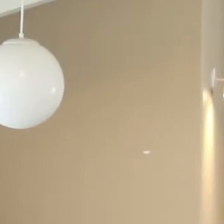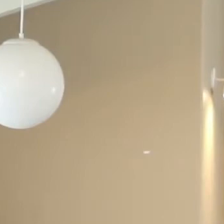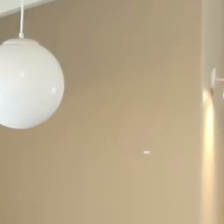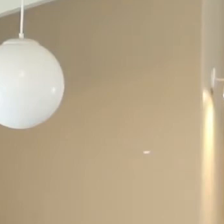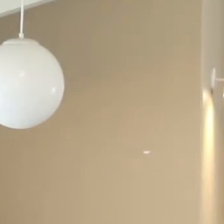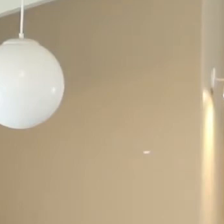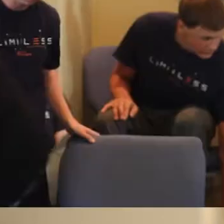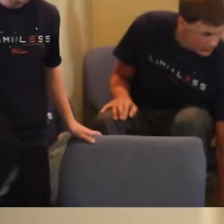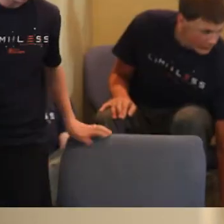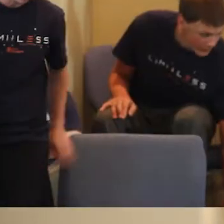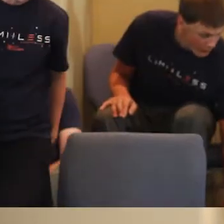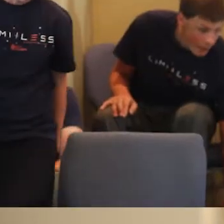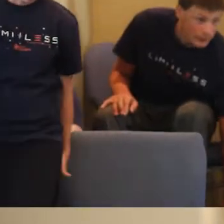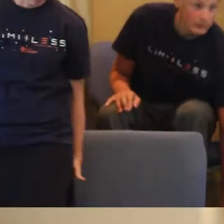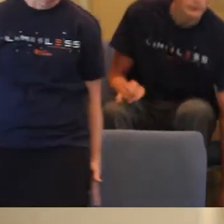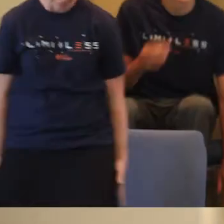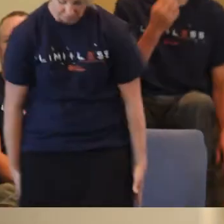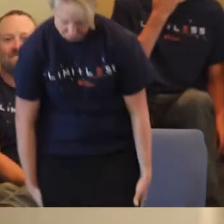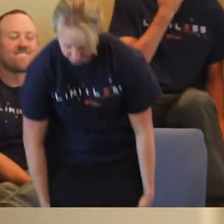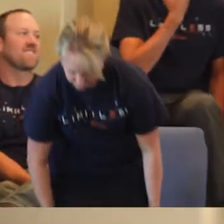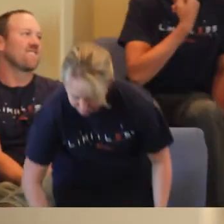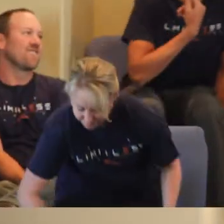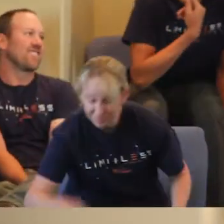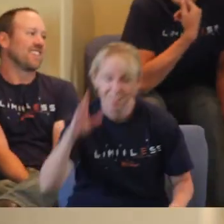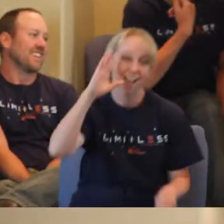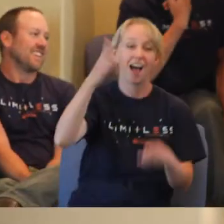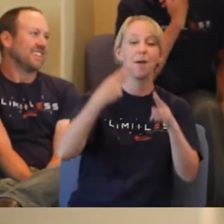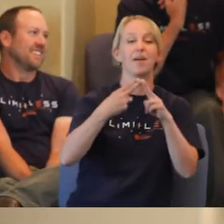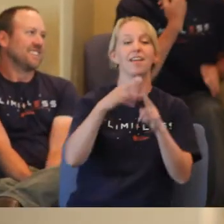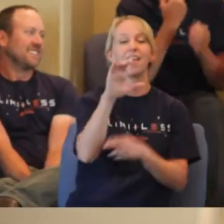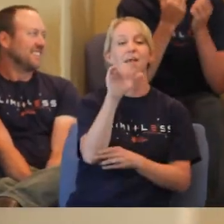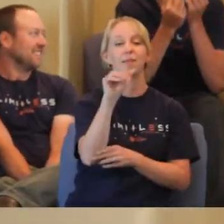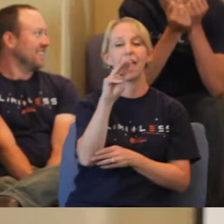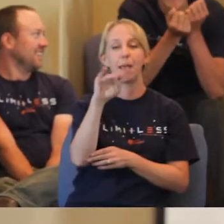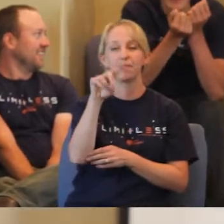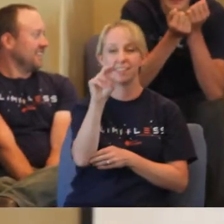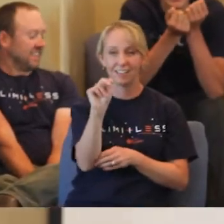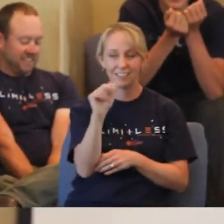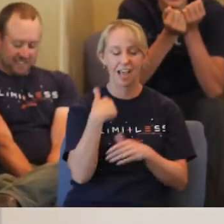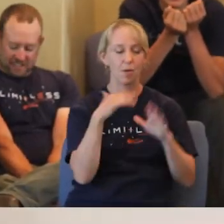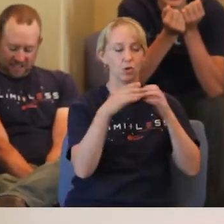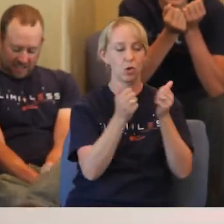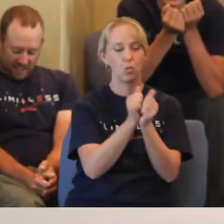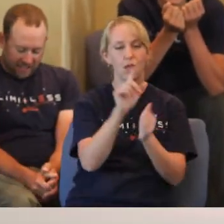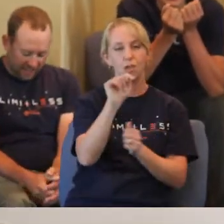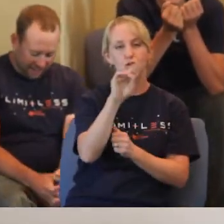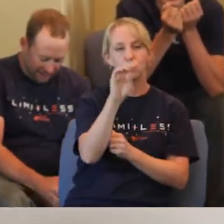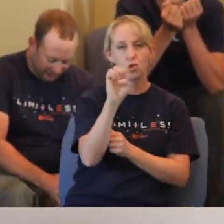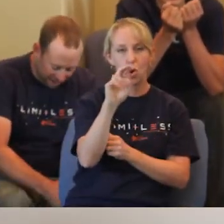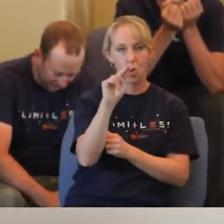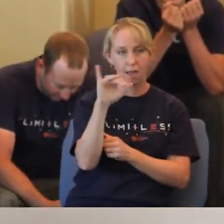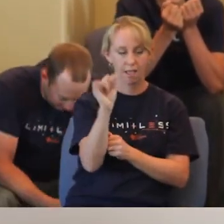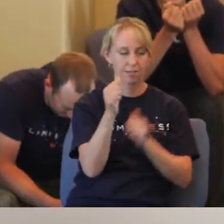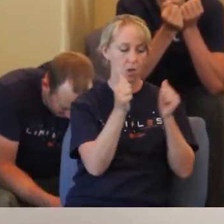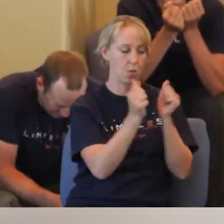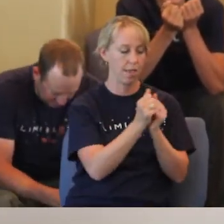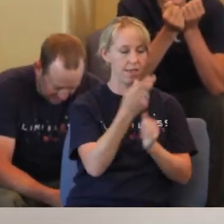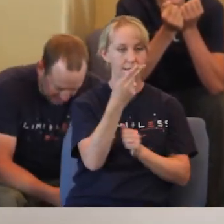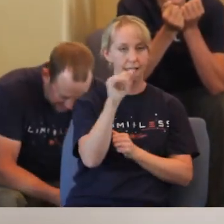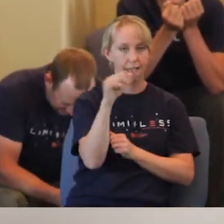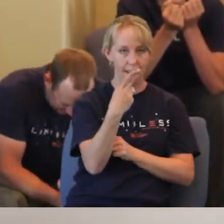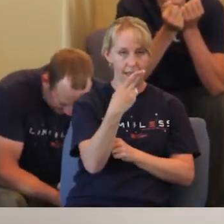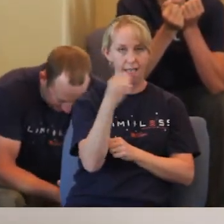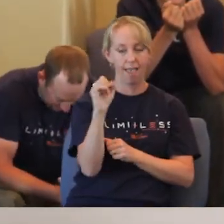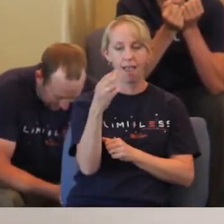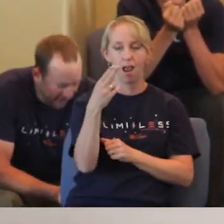Hello, my name is Camden, and I was a part of the crew Toenails. I also had Hannah and Hunter with me, and it was